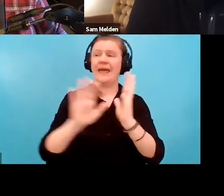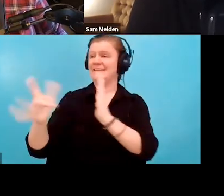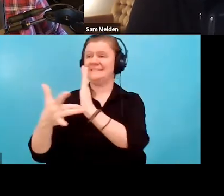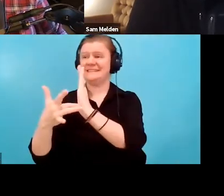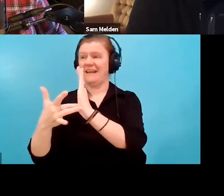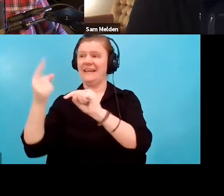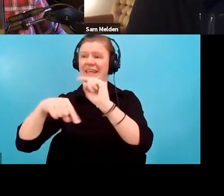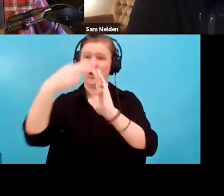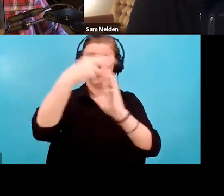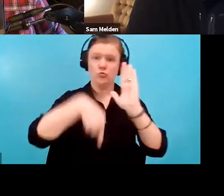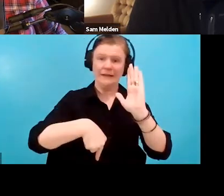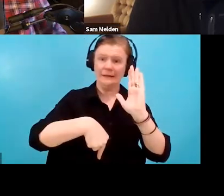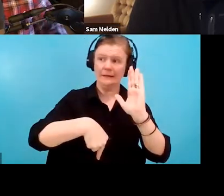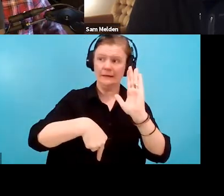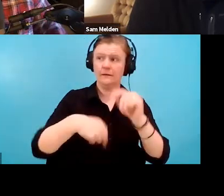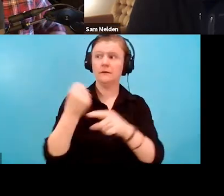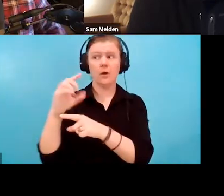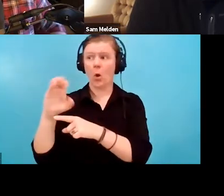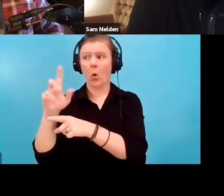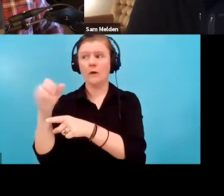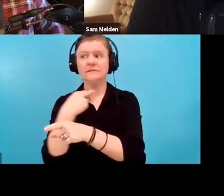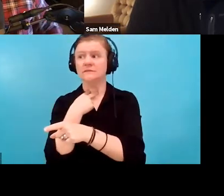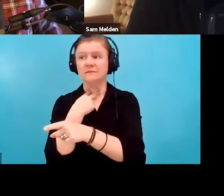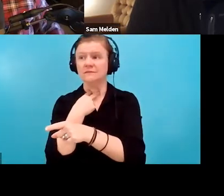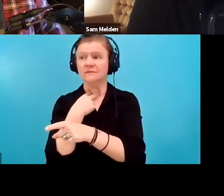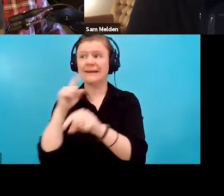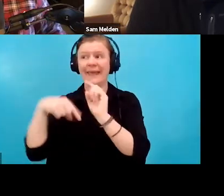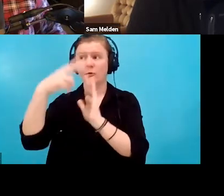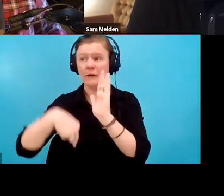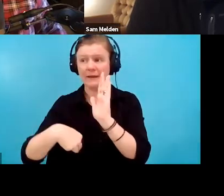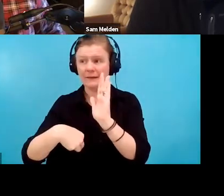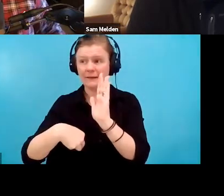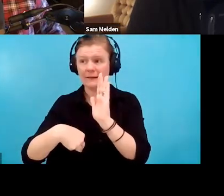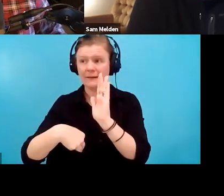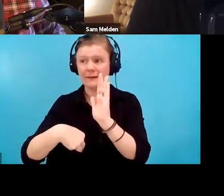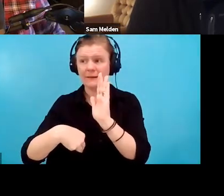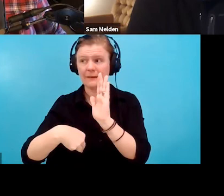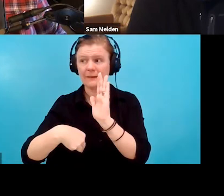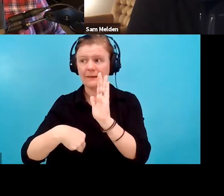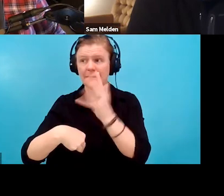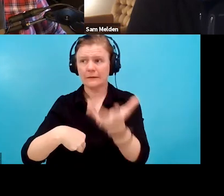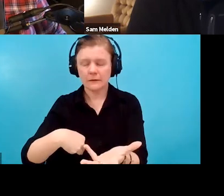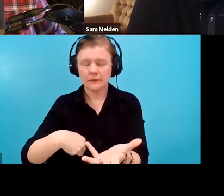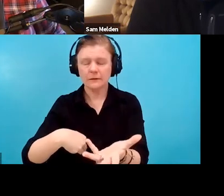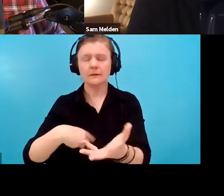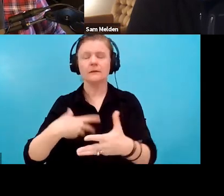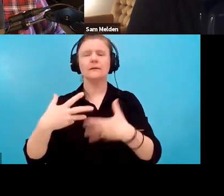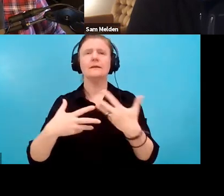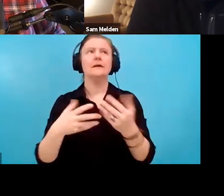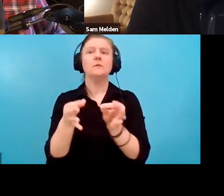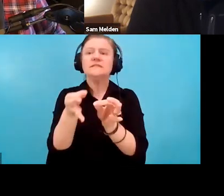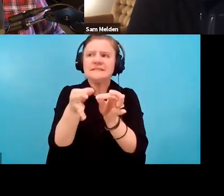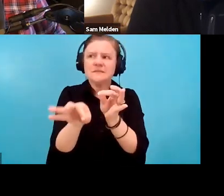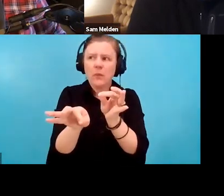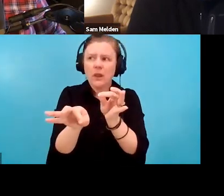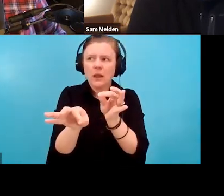meant that Corey can't read the text and Corey can read text. So it was such a simplistic